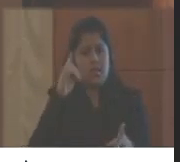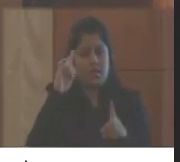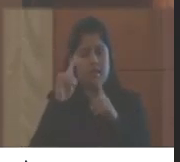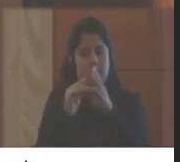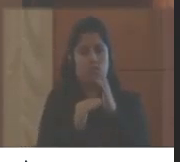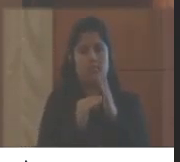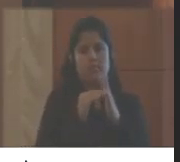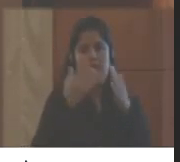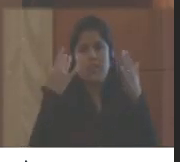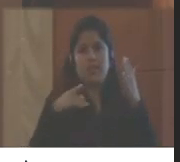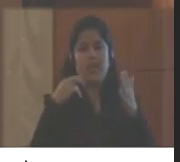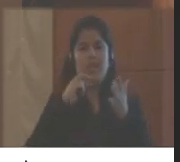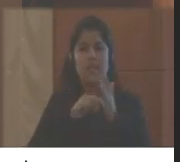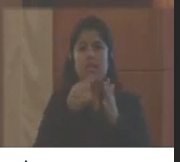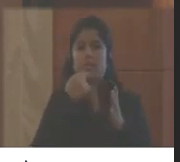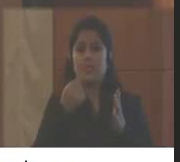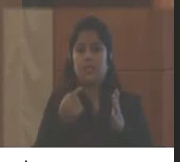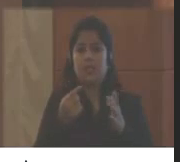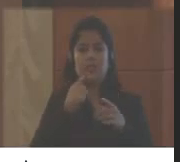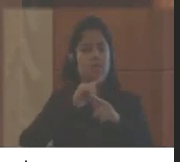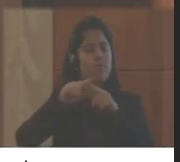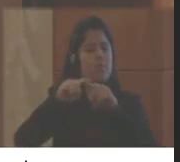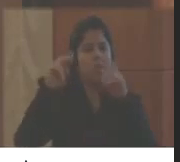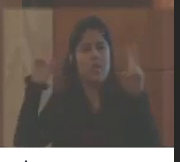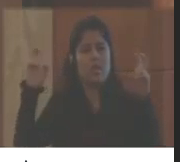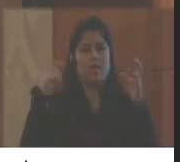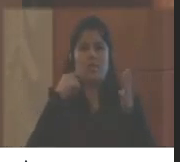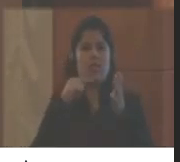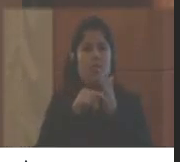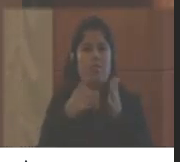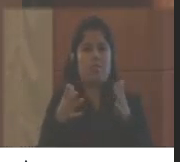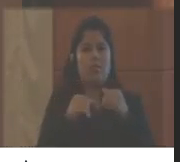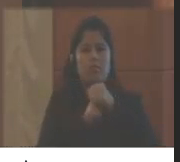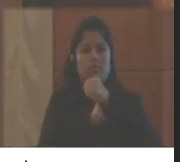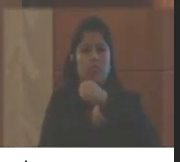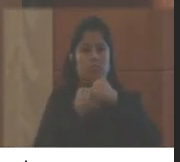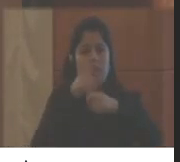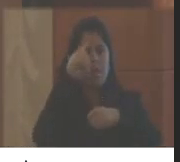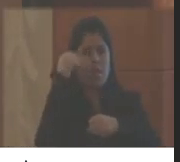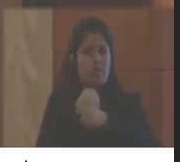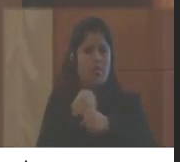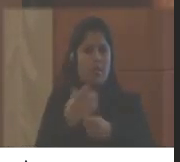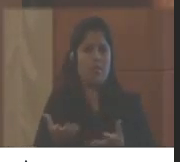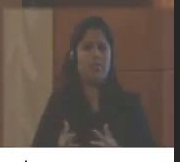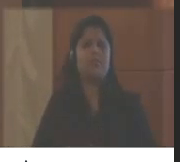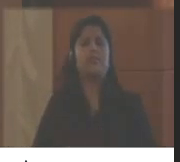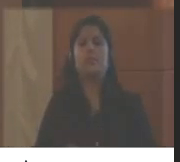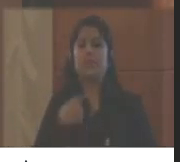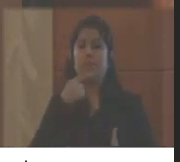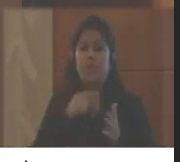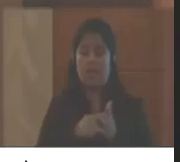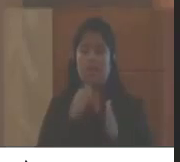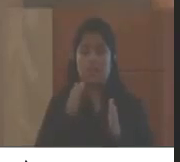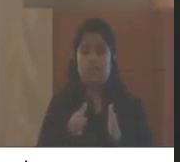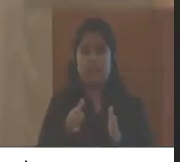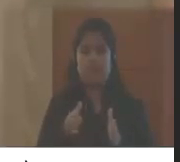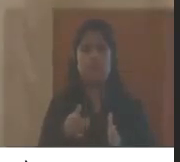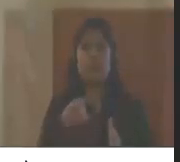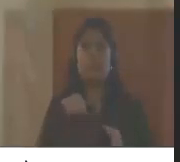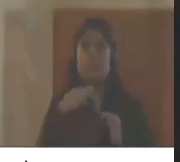towards the regions and governors and the provinces and states.